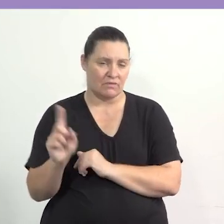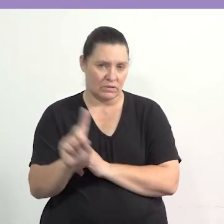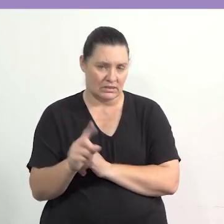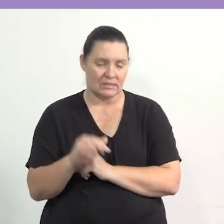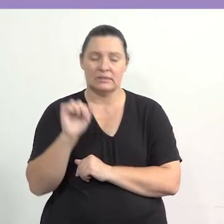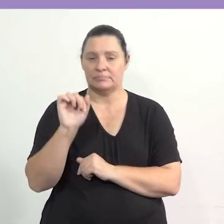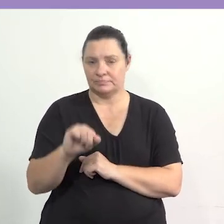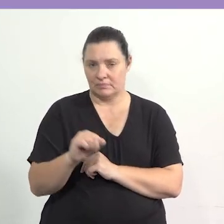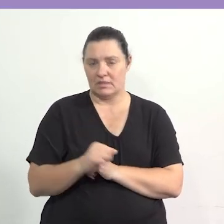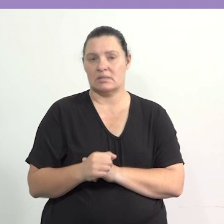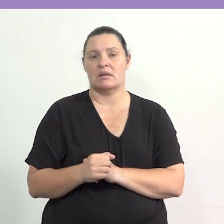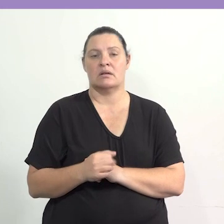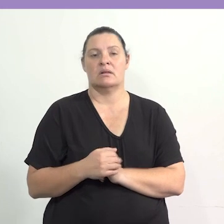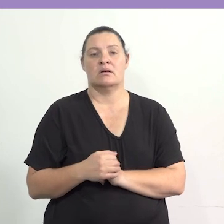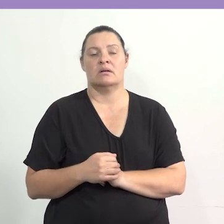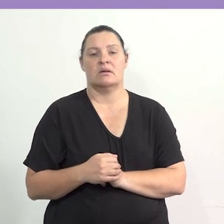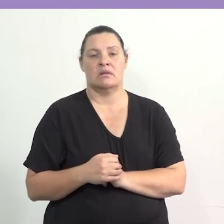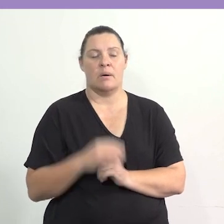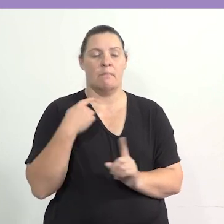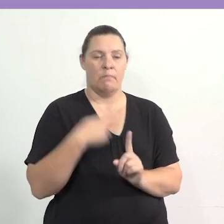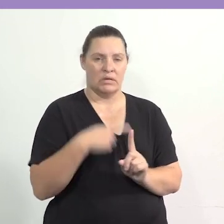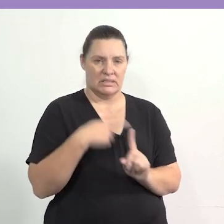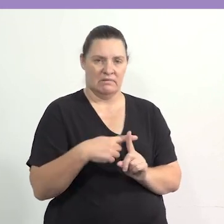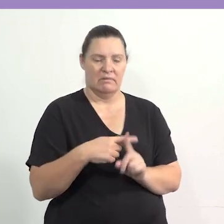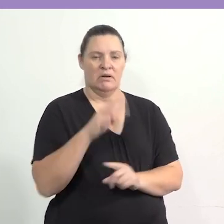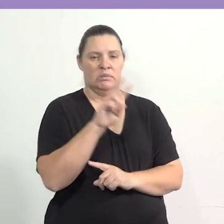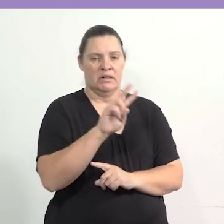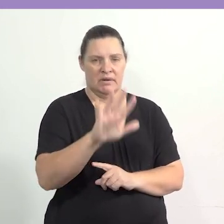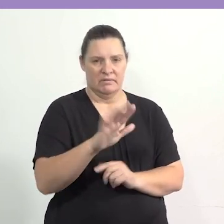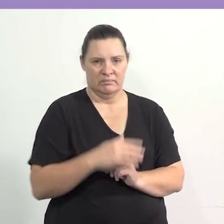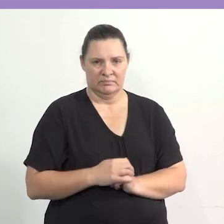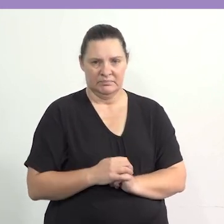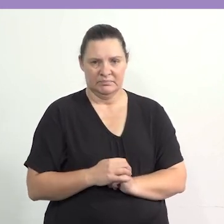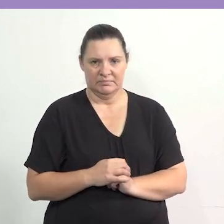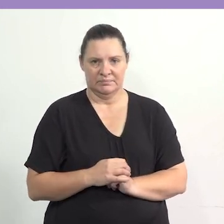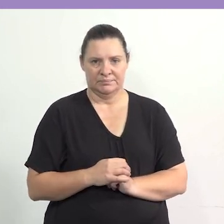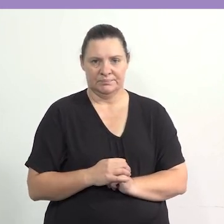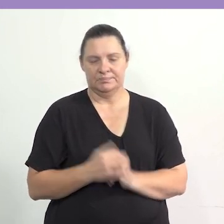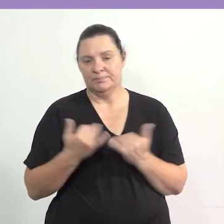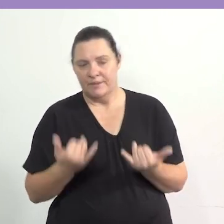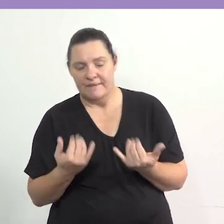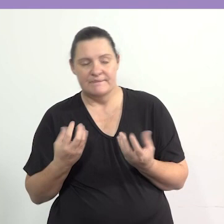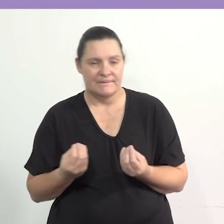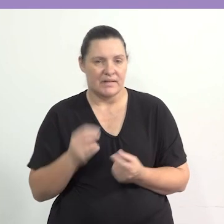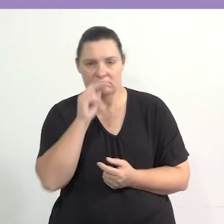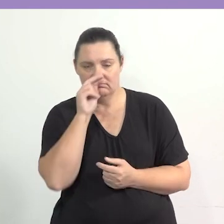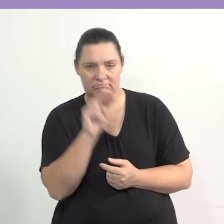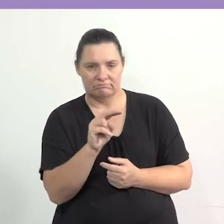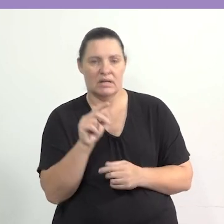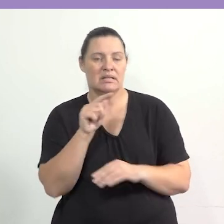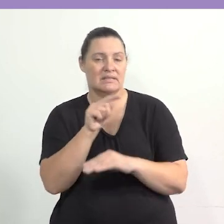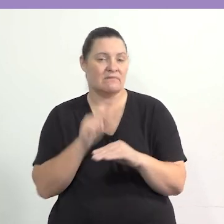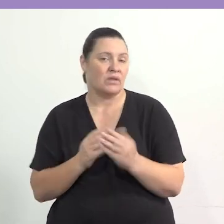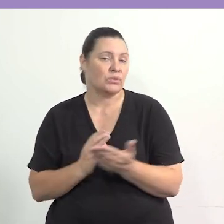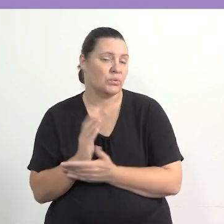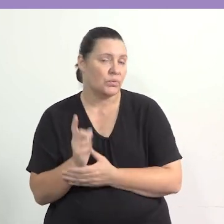5? Yes, it is a positive 25. And we are going to divide